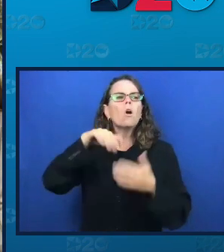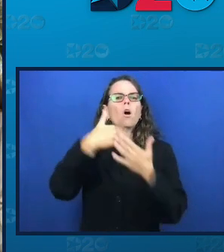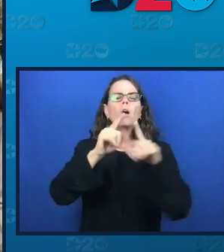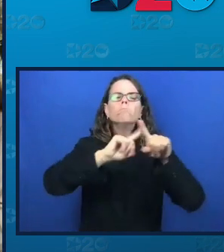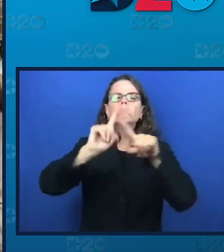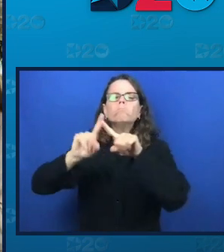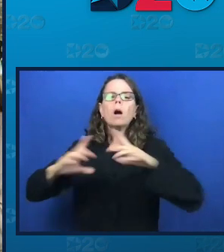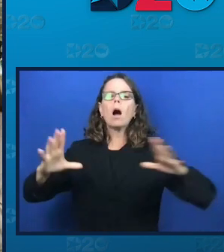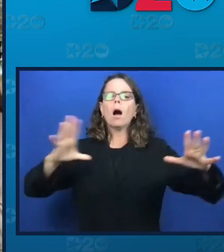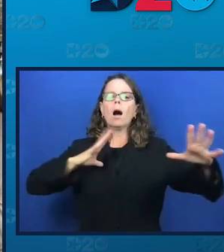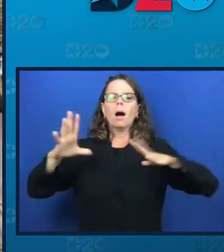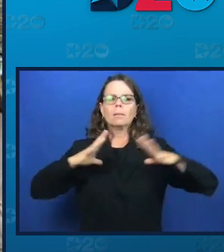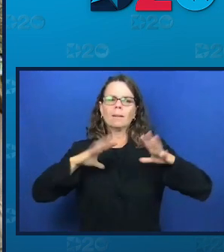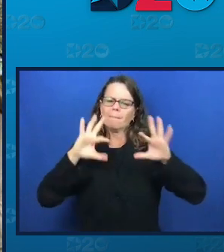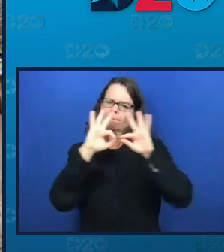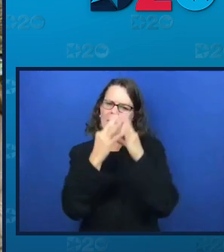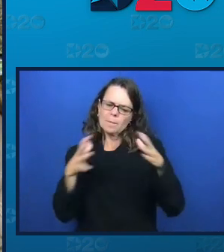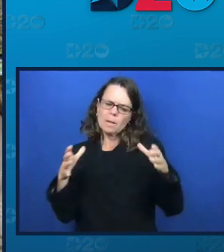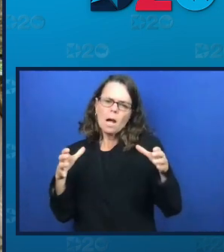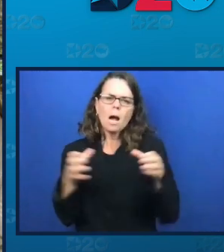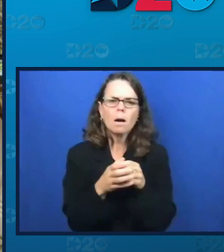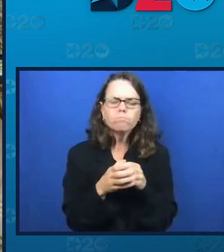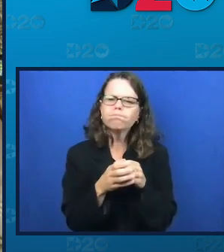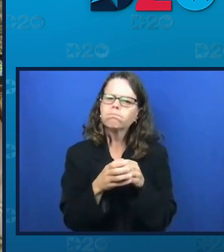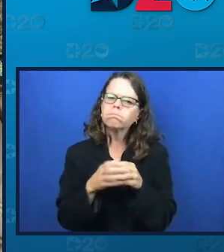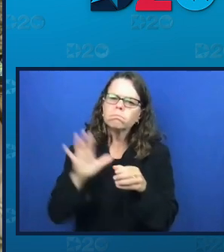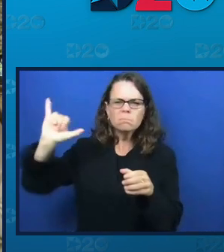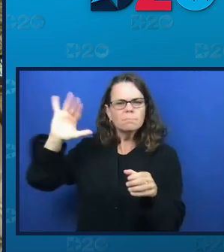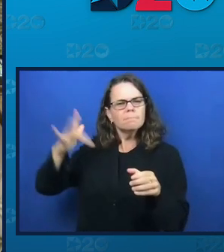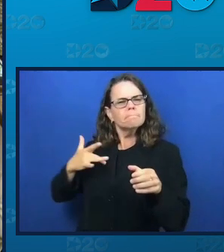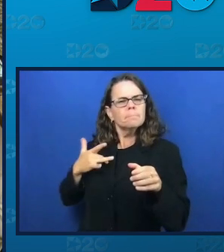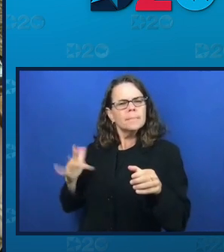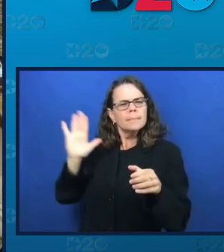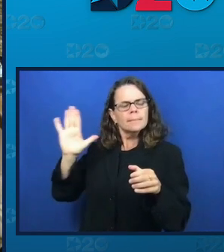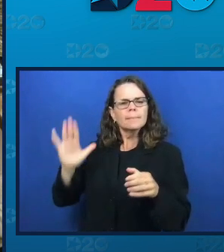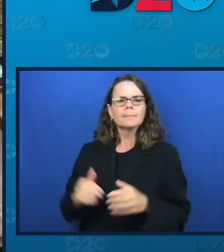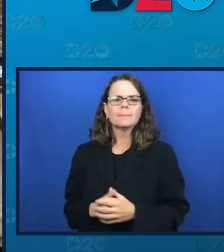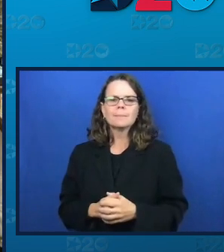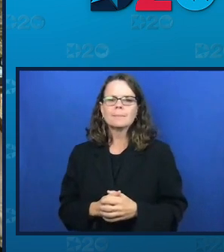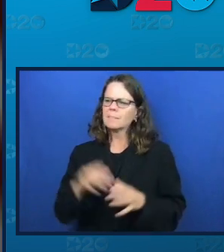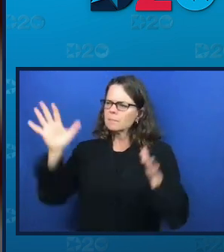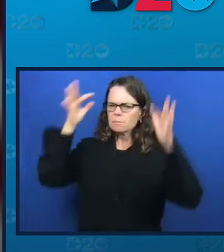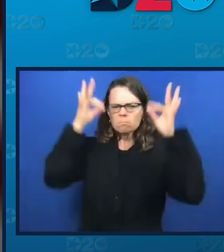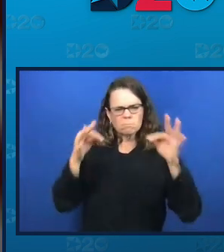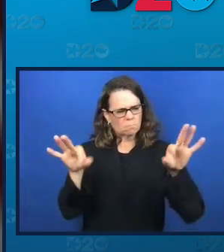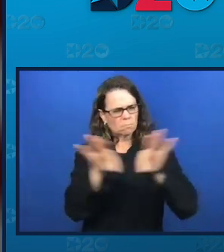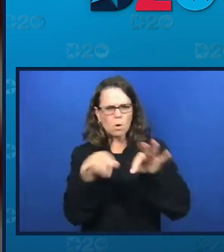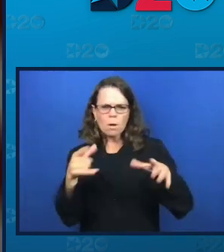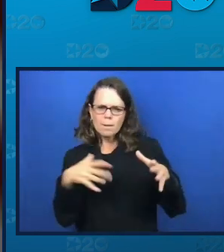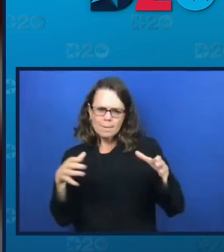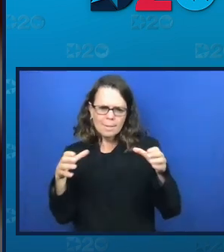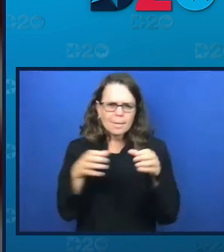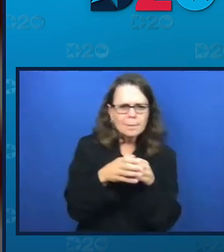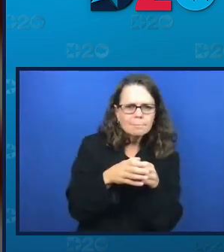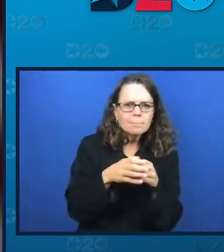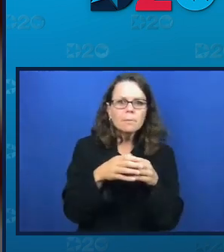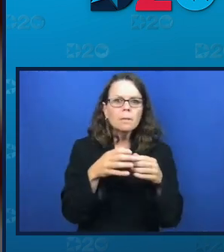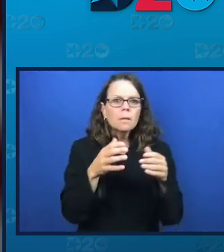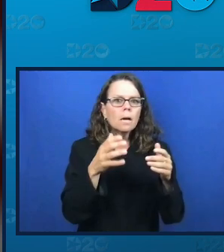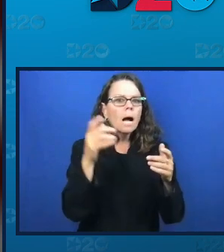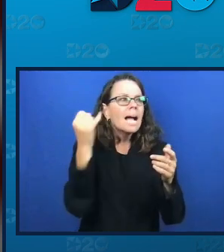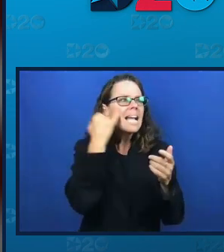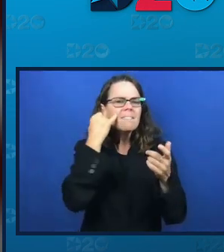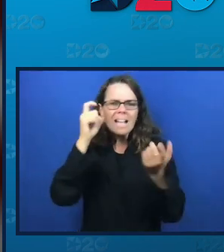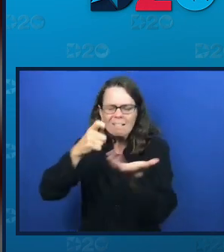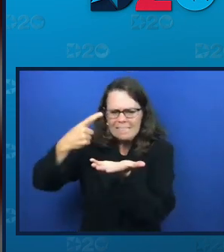been any decision, no matter how big or small, that we haven't decided as a family. Pop told us that